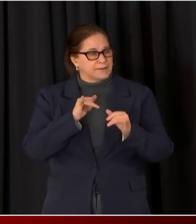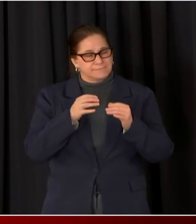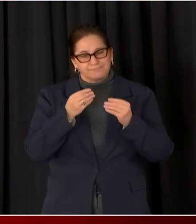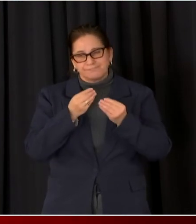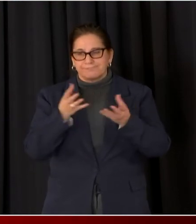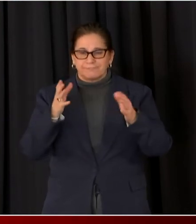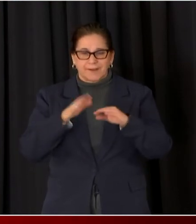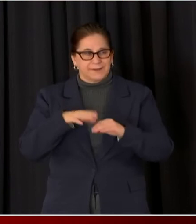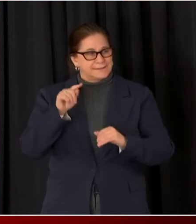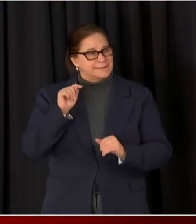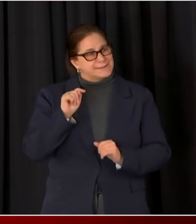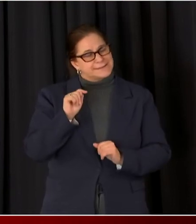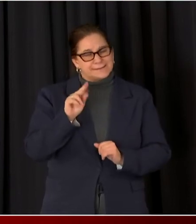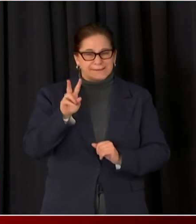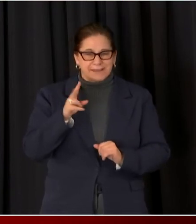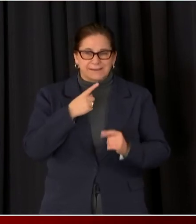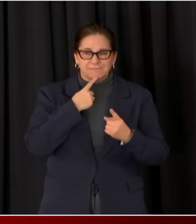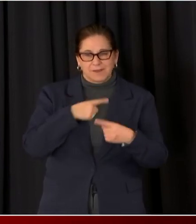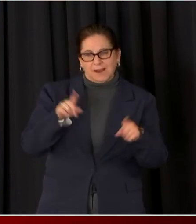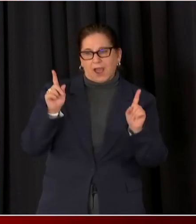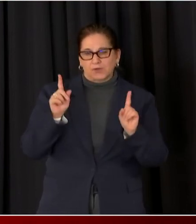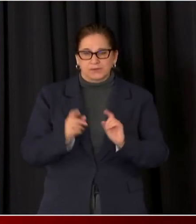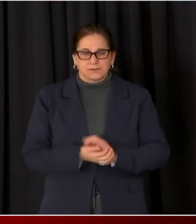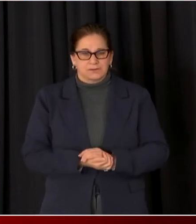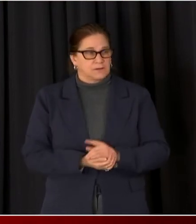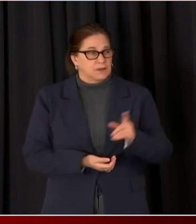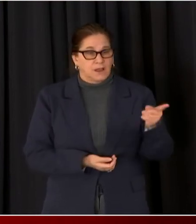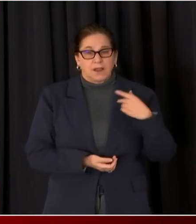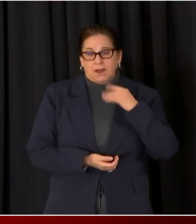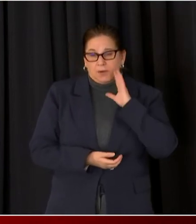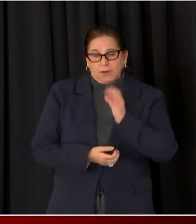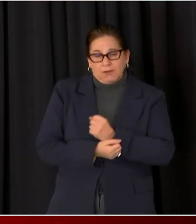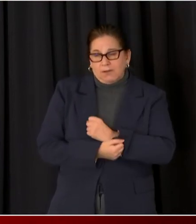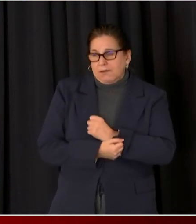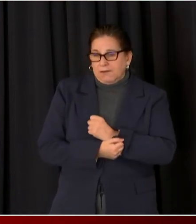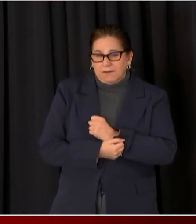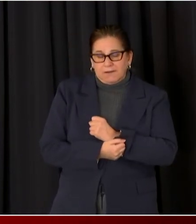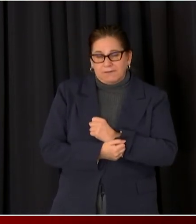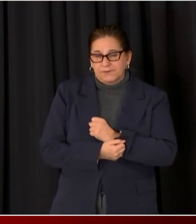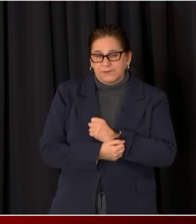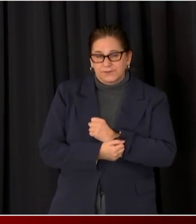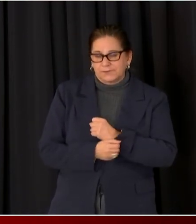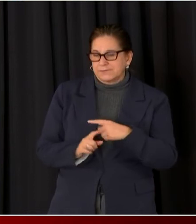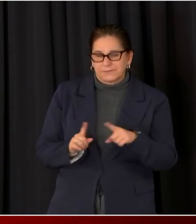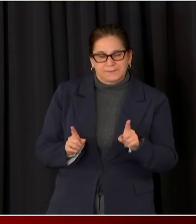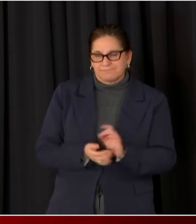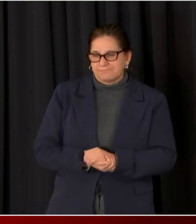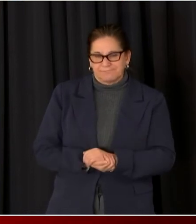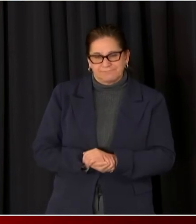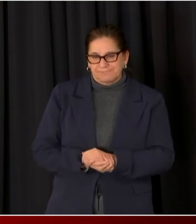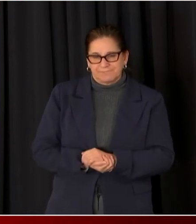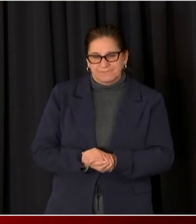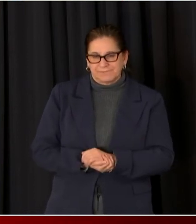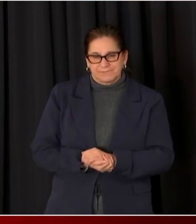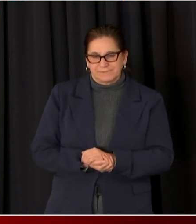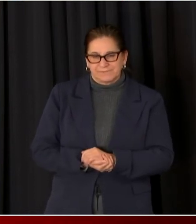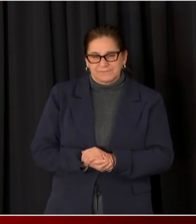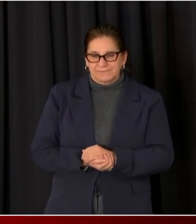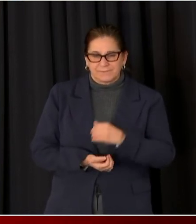I don't fall into the first wave categories. Dr. Nesbitt does, and she will. Our